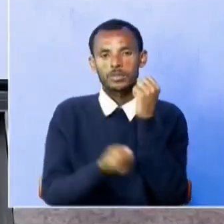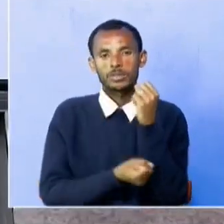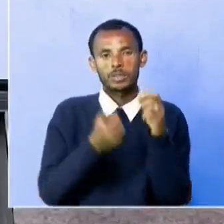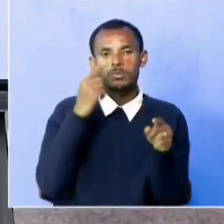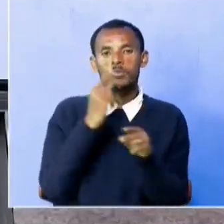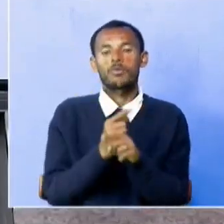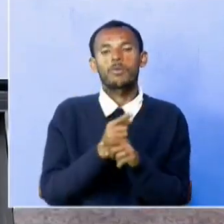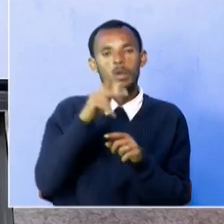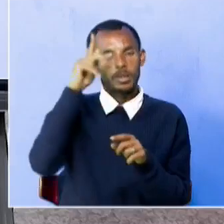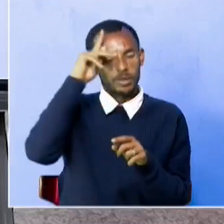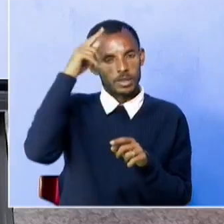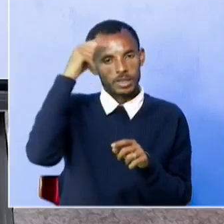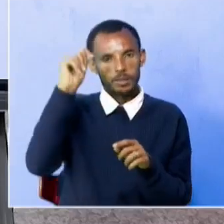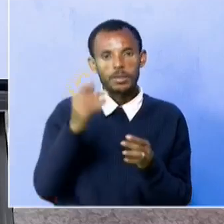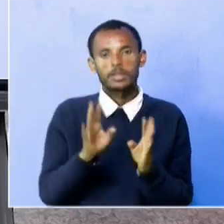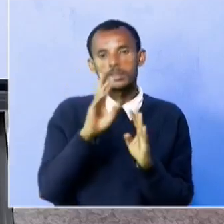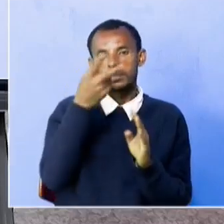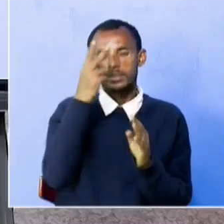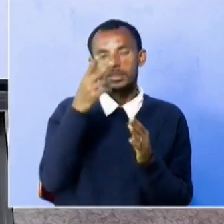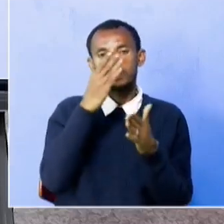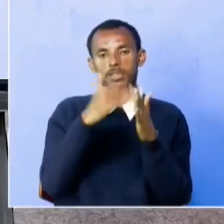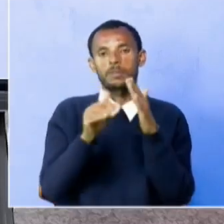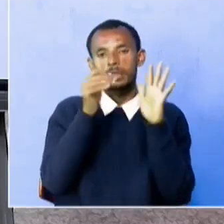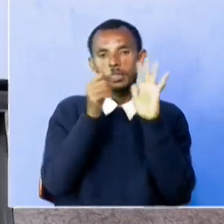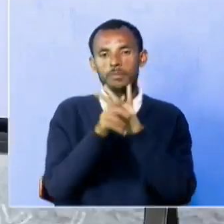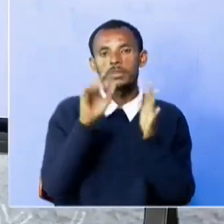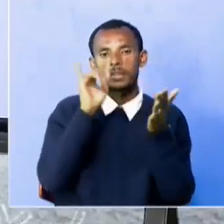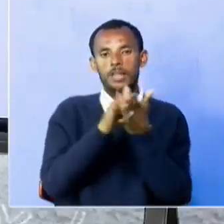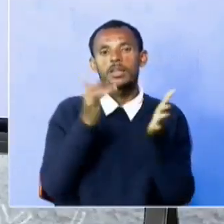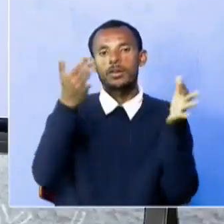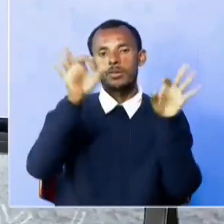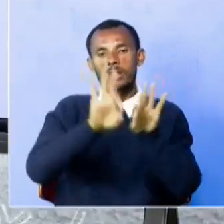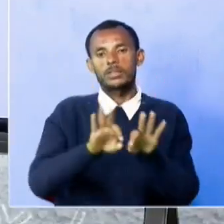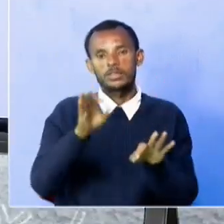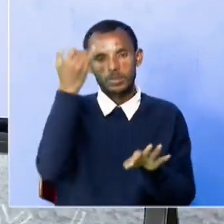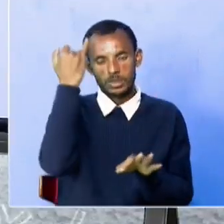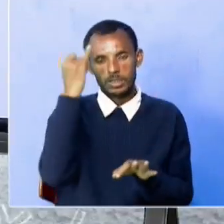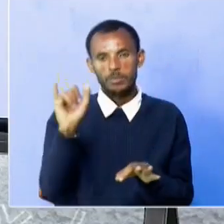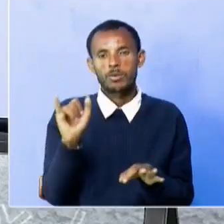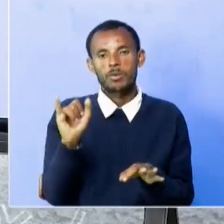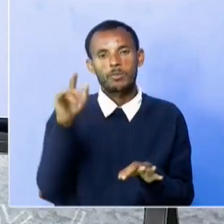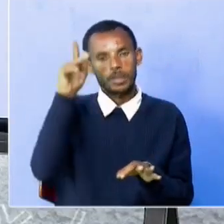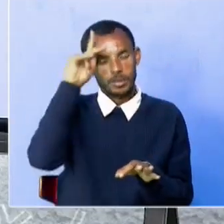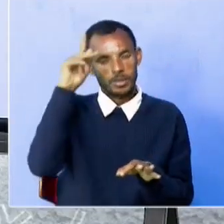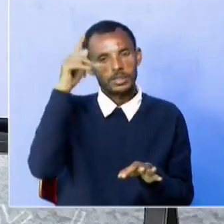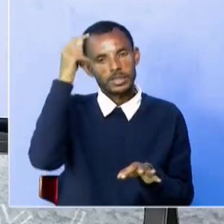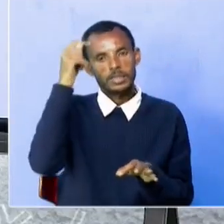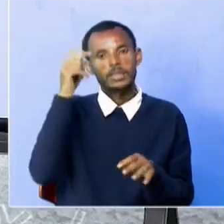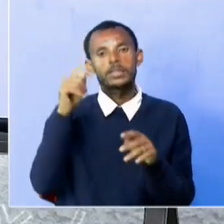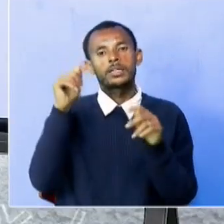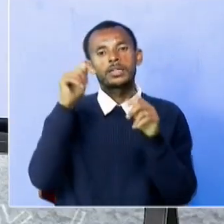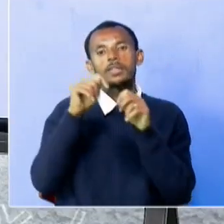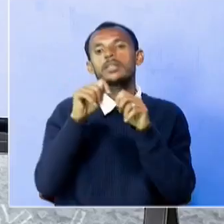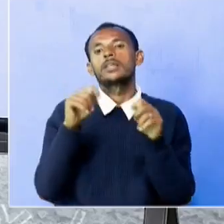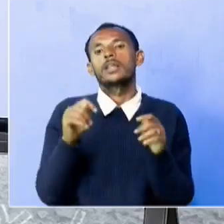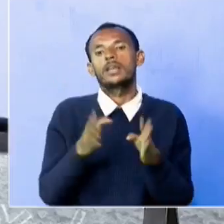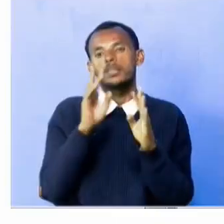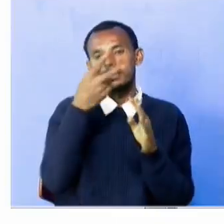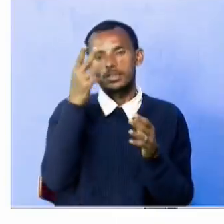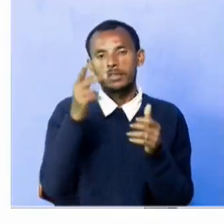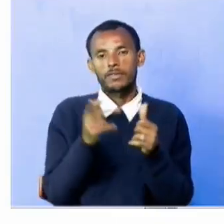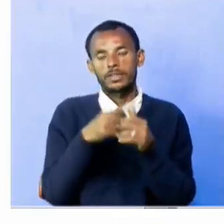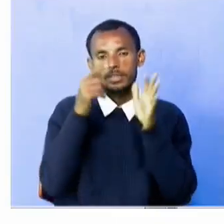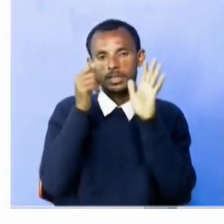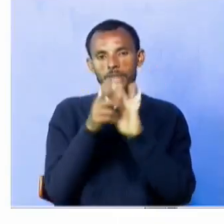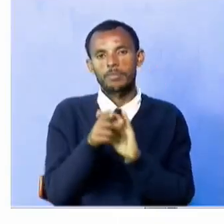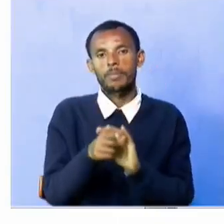of Pythagoras theorem, let's see some examples that requires the concept of Pythagoras theorem. Okay, so let's see the first